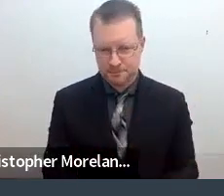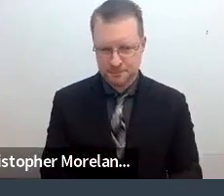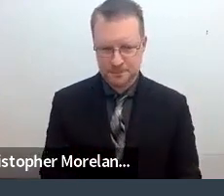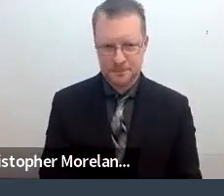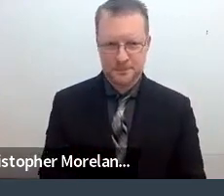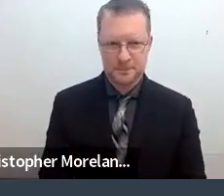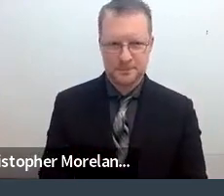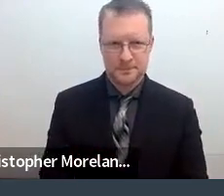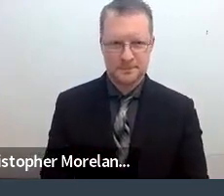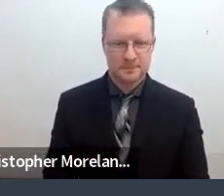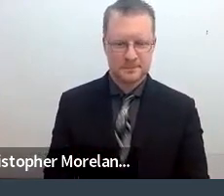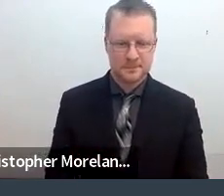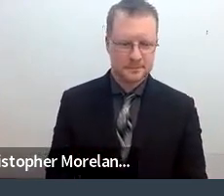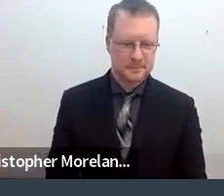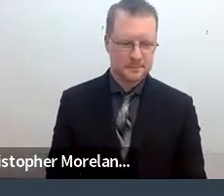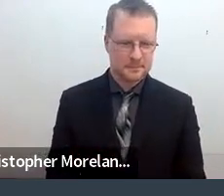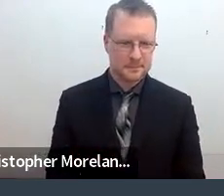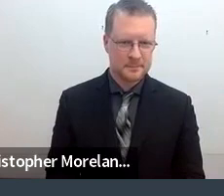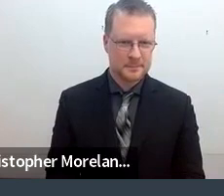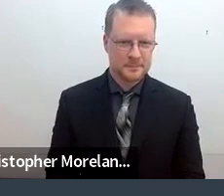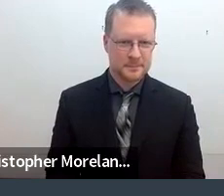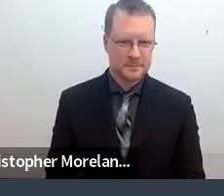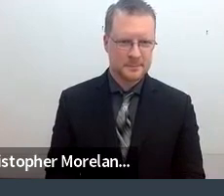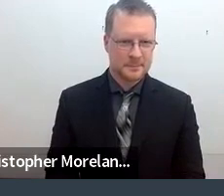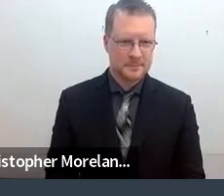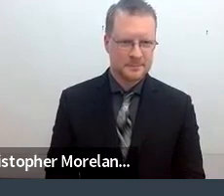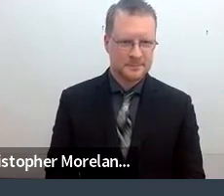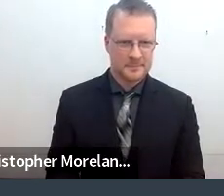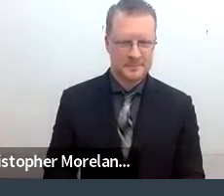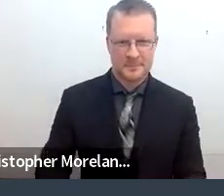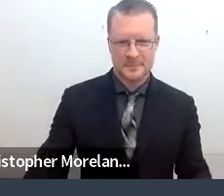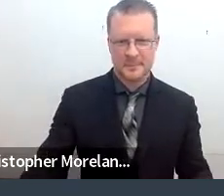And you are welcome to contact me. Here is my contact information on the screen.